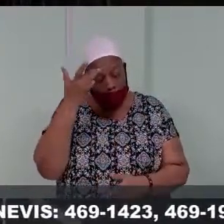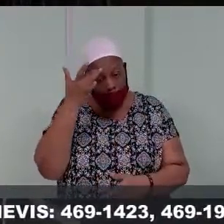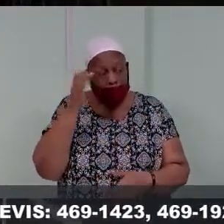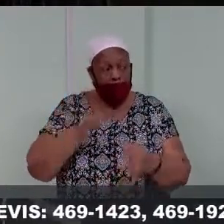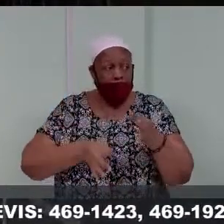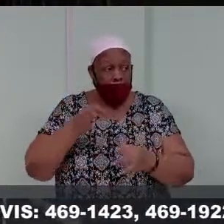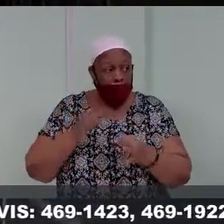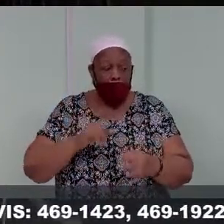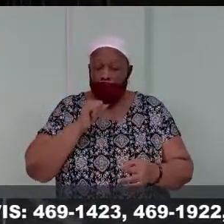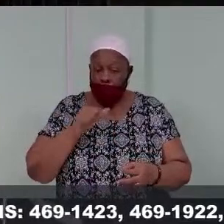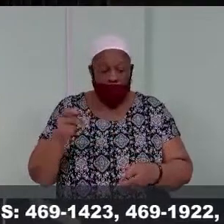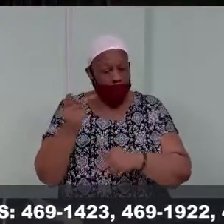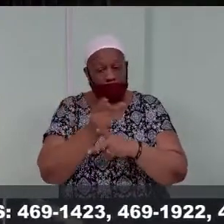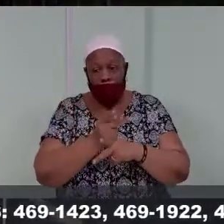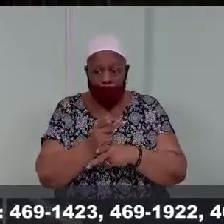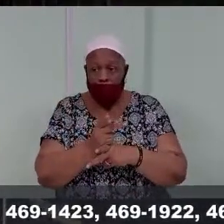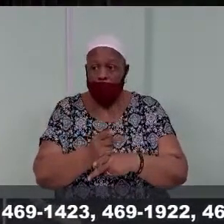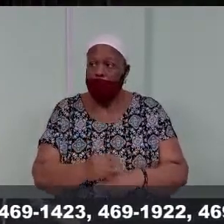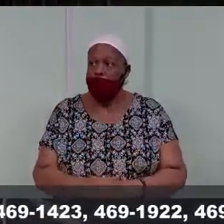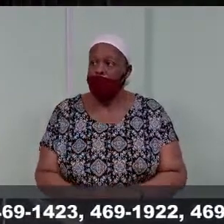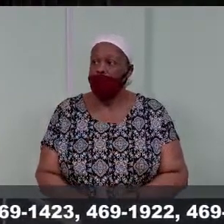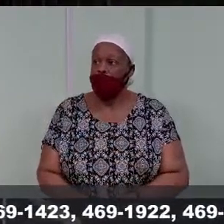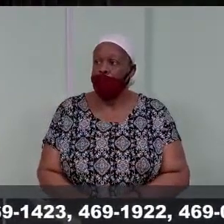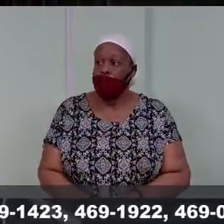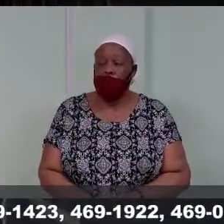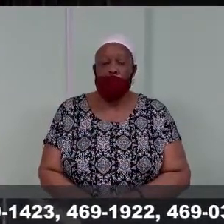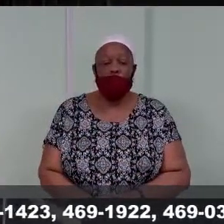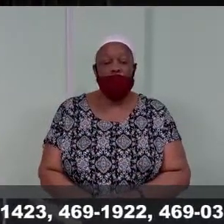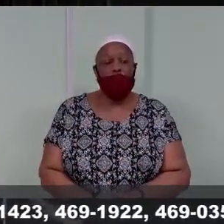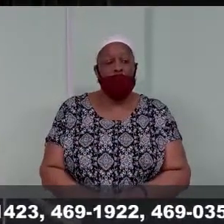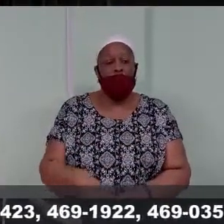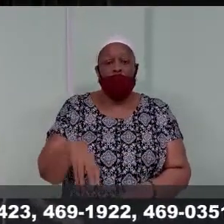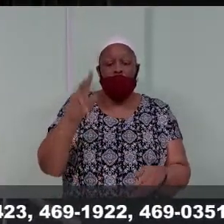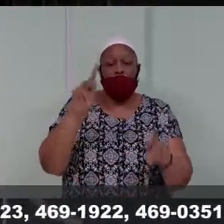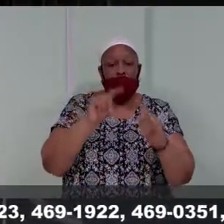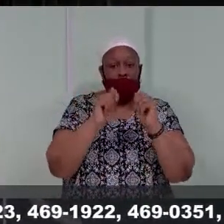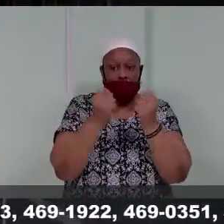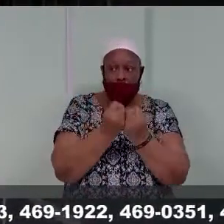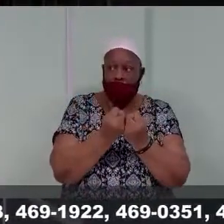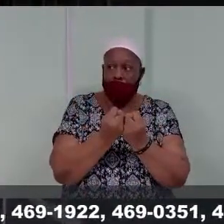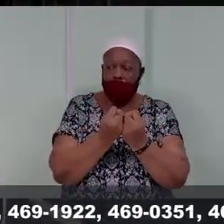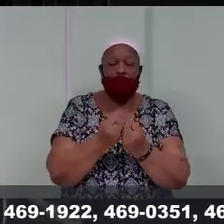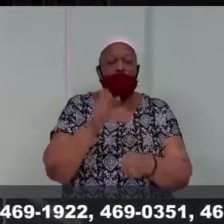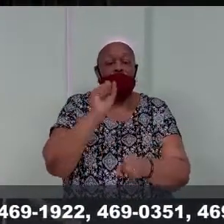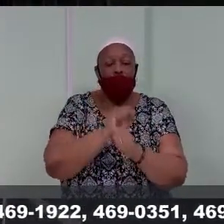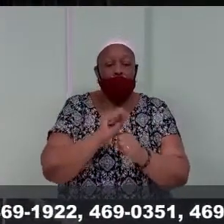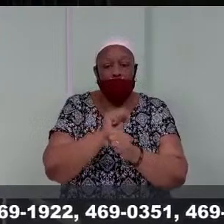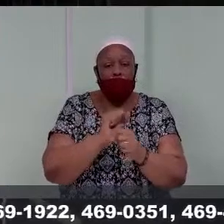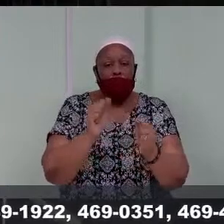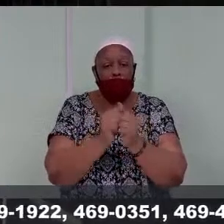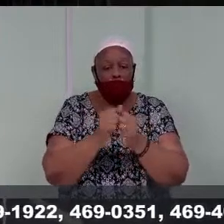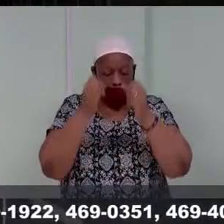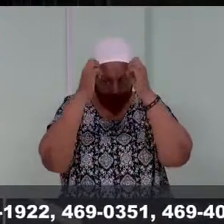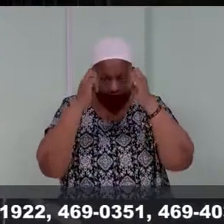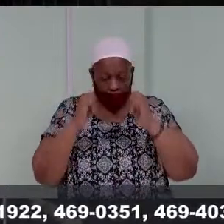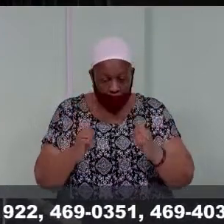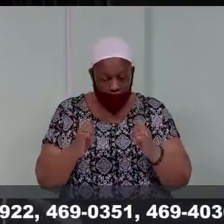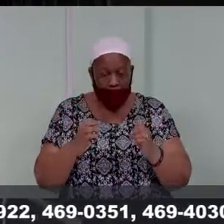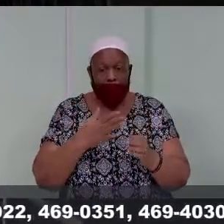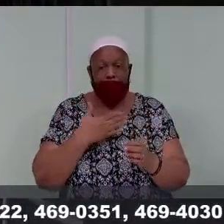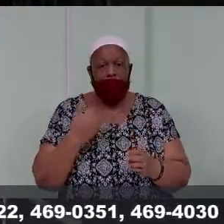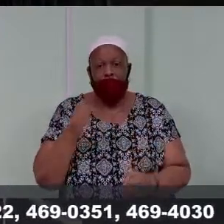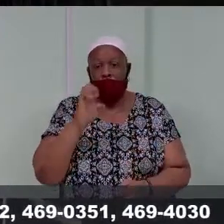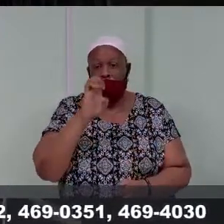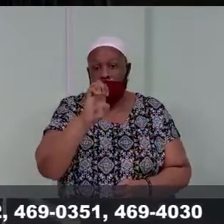The National COVID Task Force is committed to working closely with the Ministry of Education and its Early Childhood